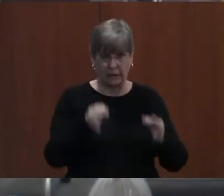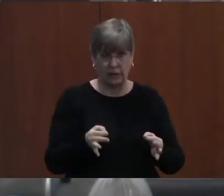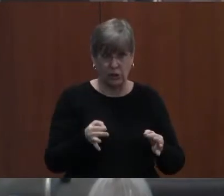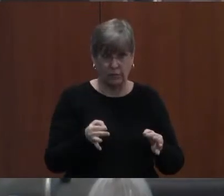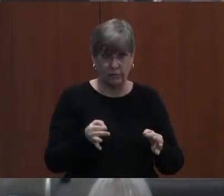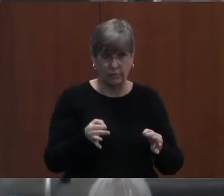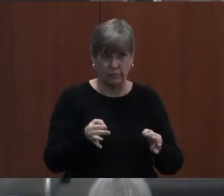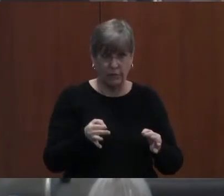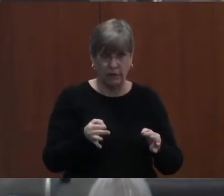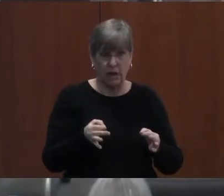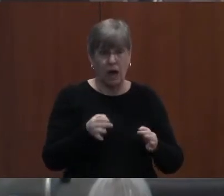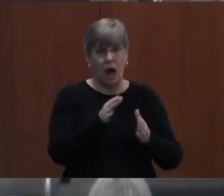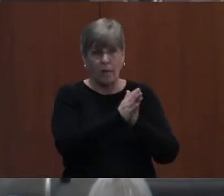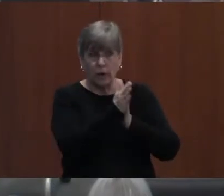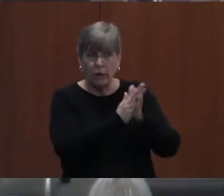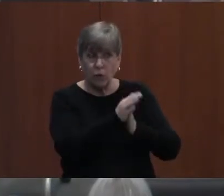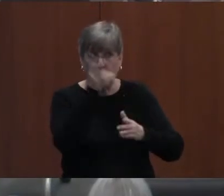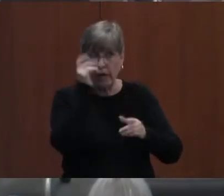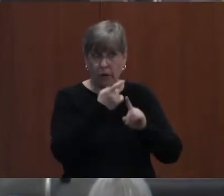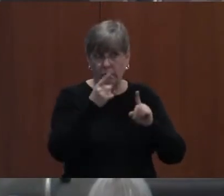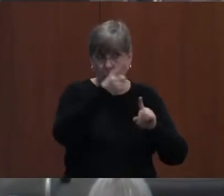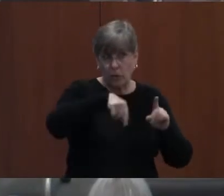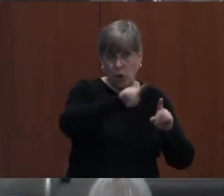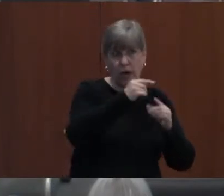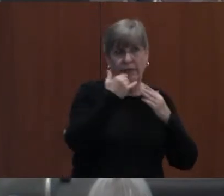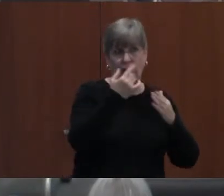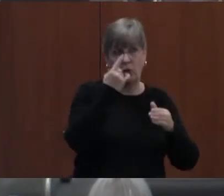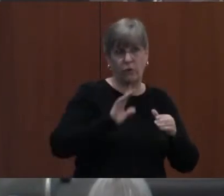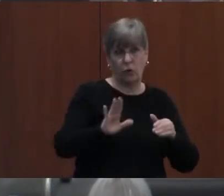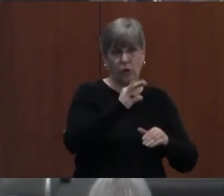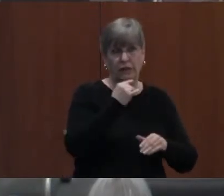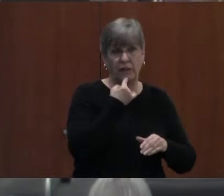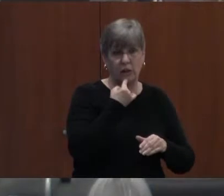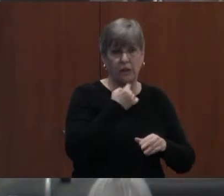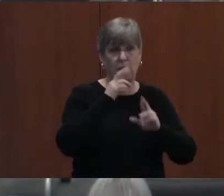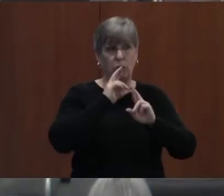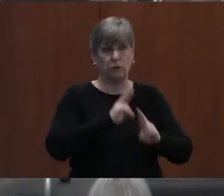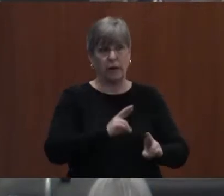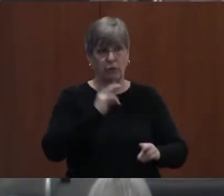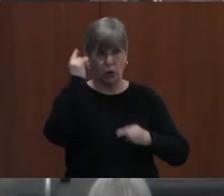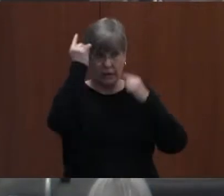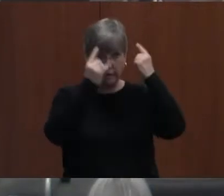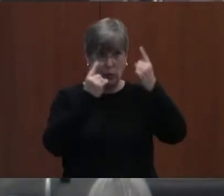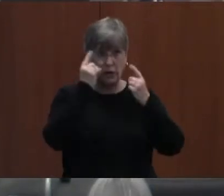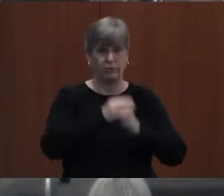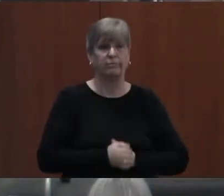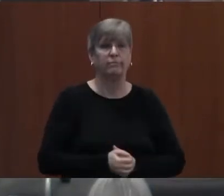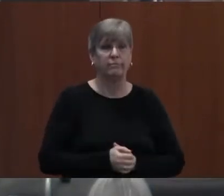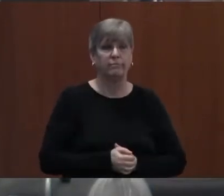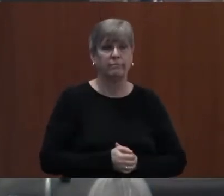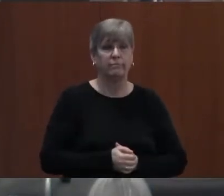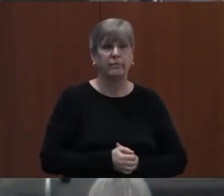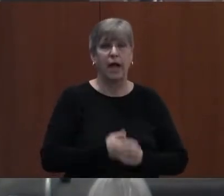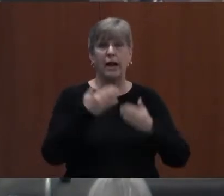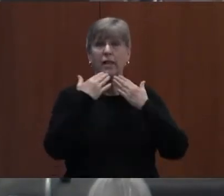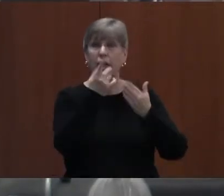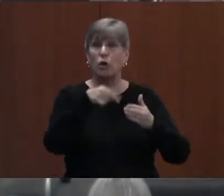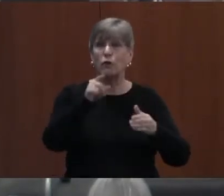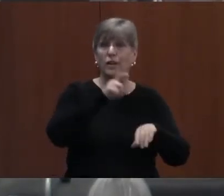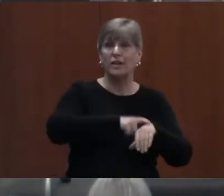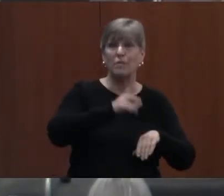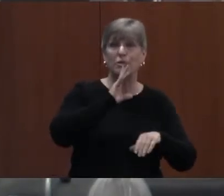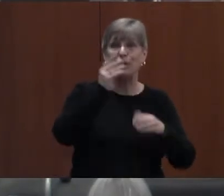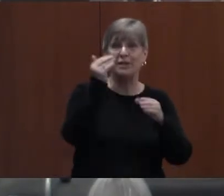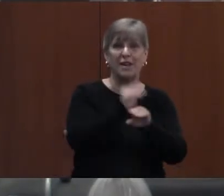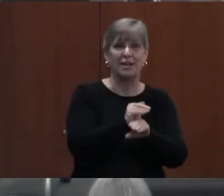decision. I look forward to hearing from you, and I thank you for your serious and respectful consideration. And I thank you for the time to